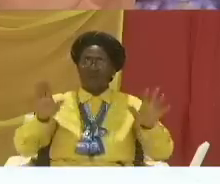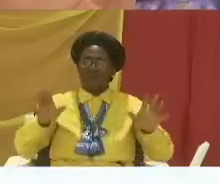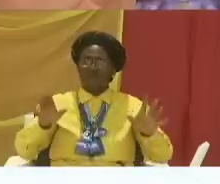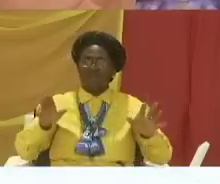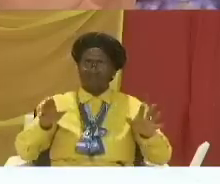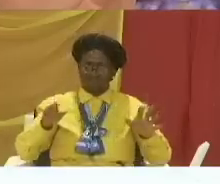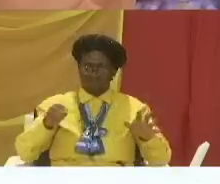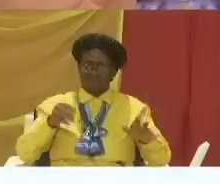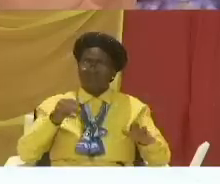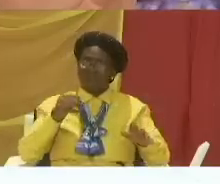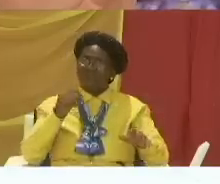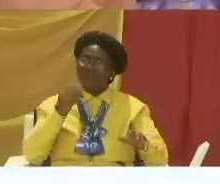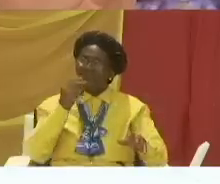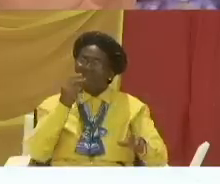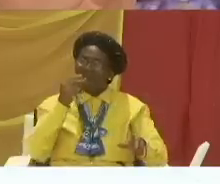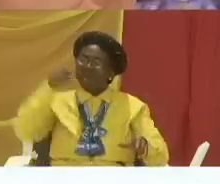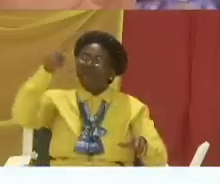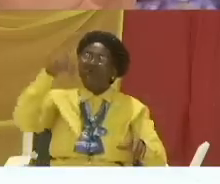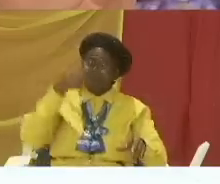you regain it now.